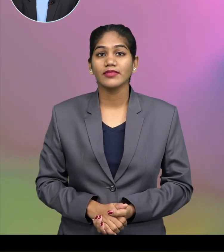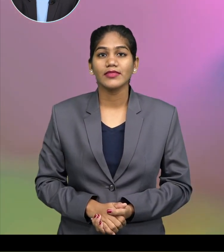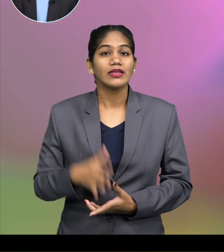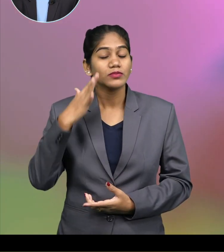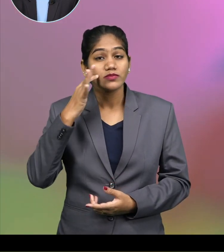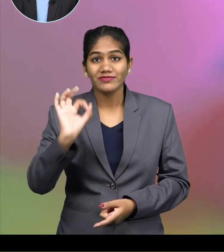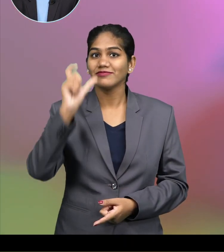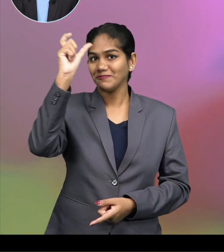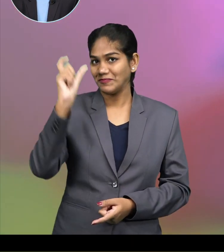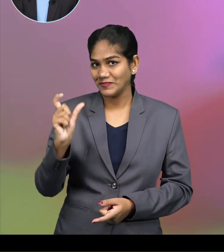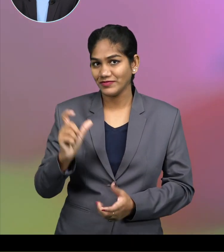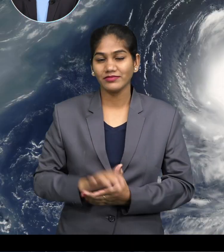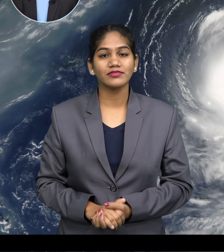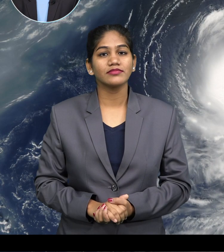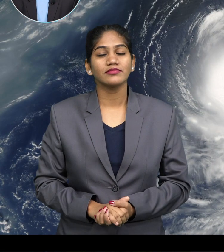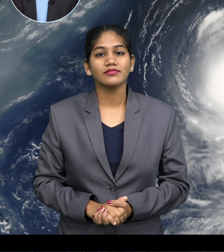Keywords: